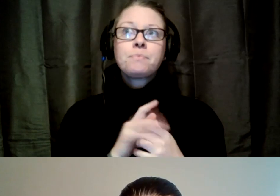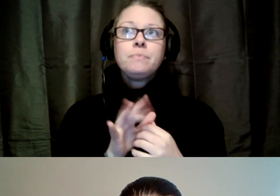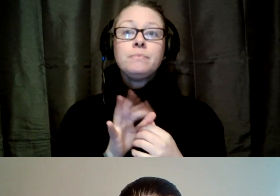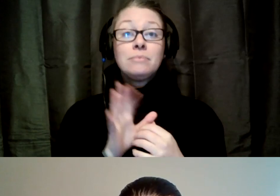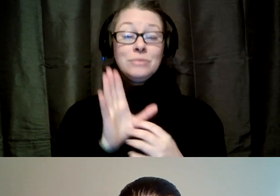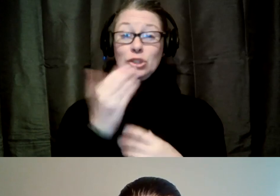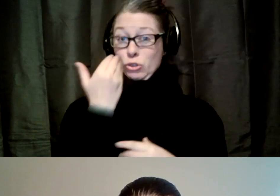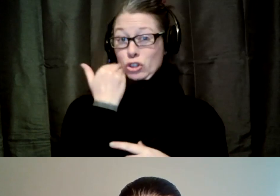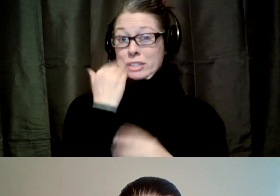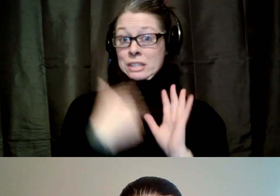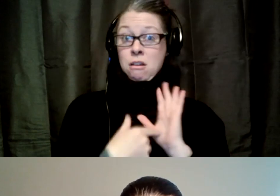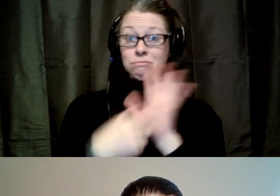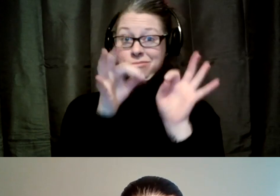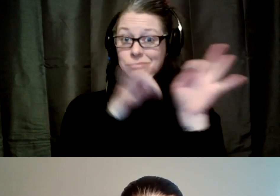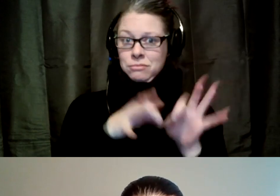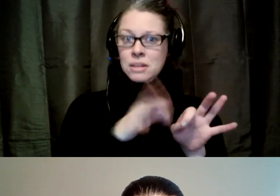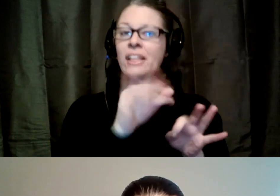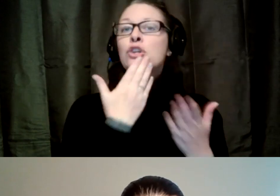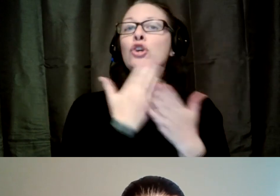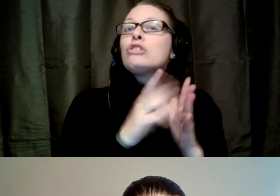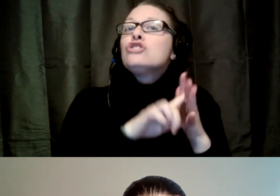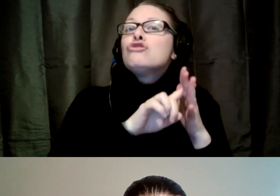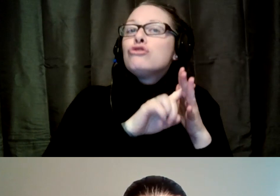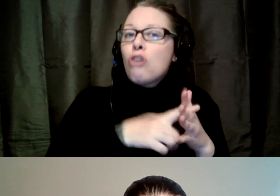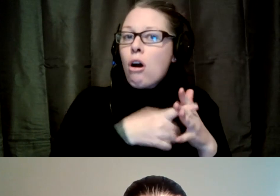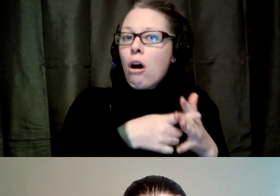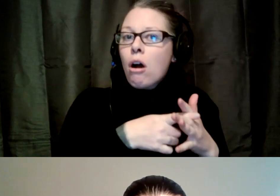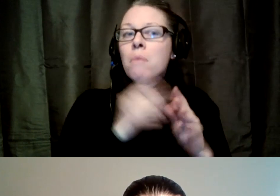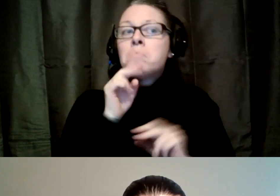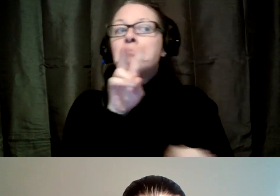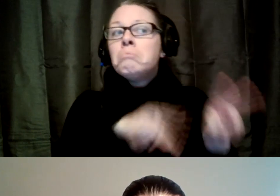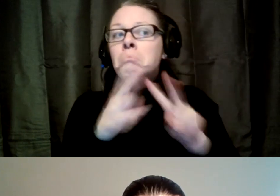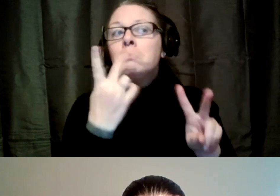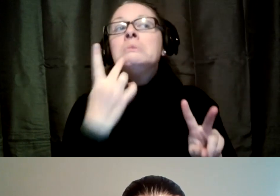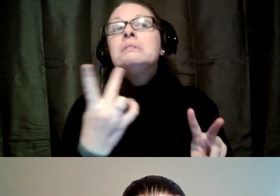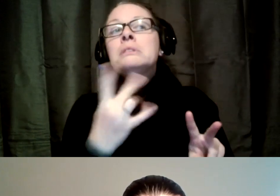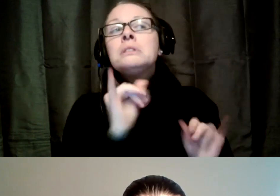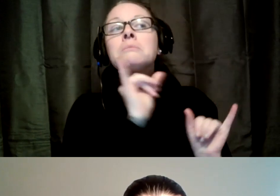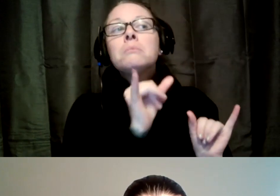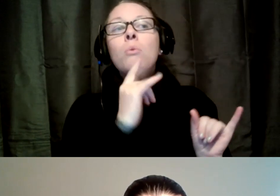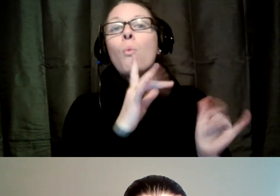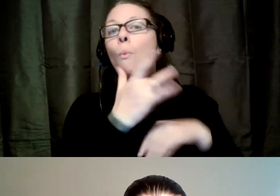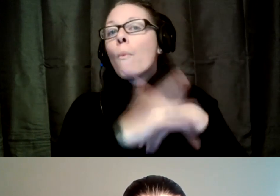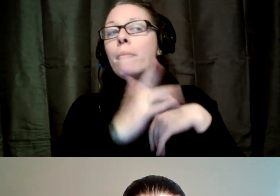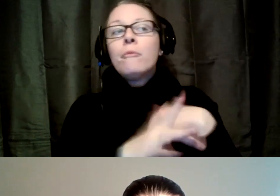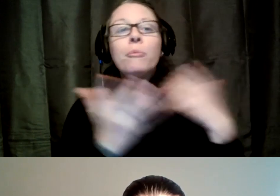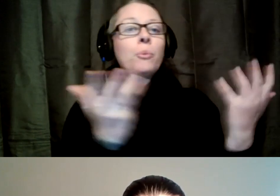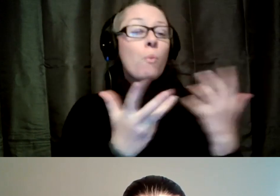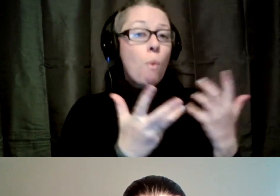just shared is a wonderful place to start to see what exists out there, what currently is out there. And when you